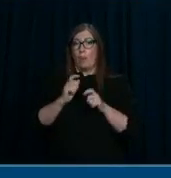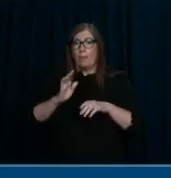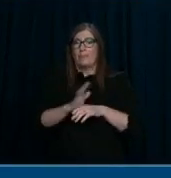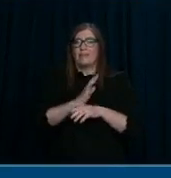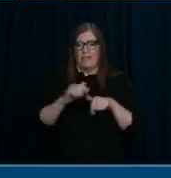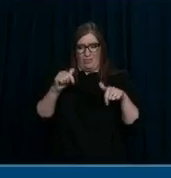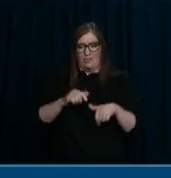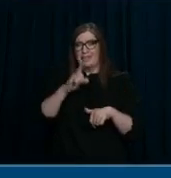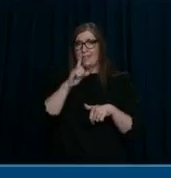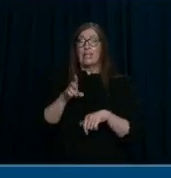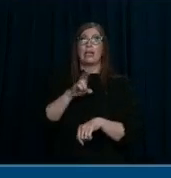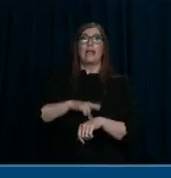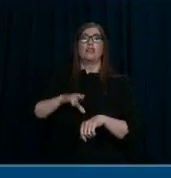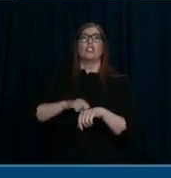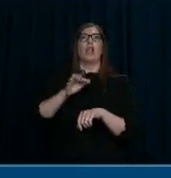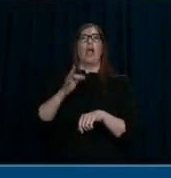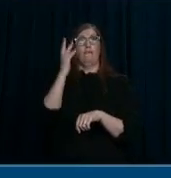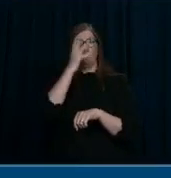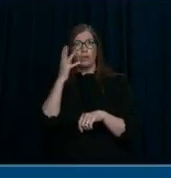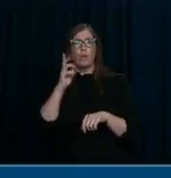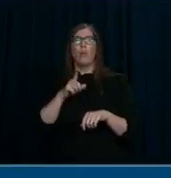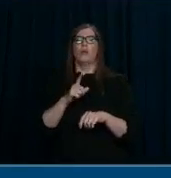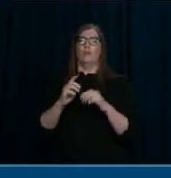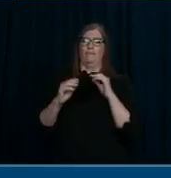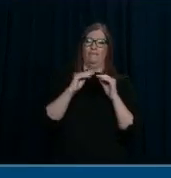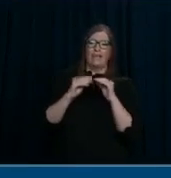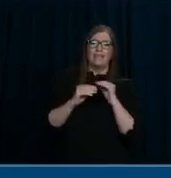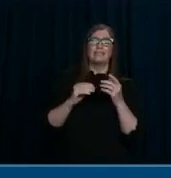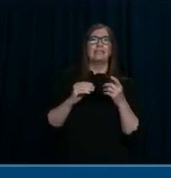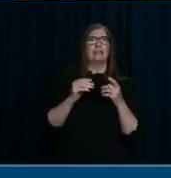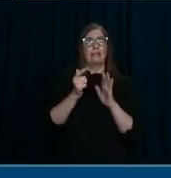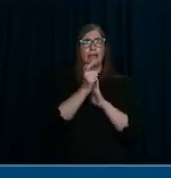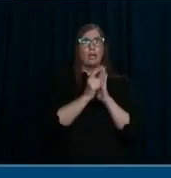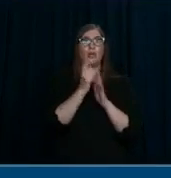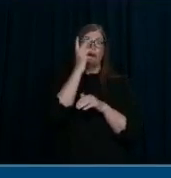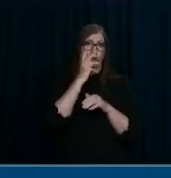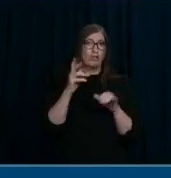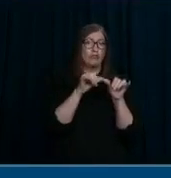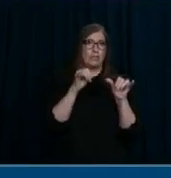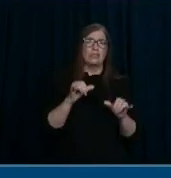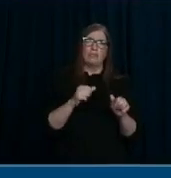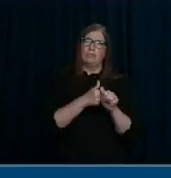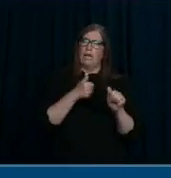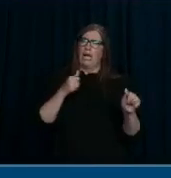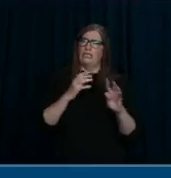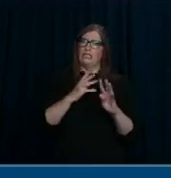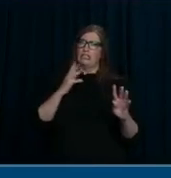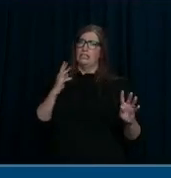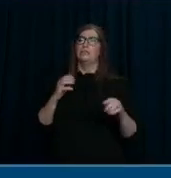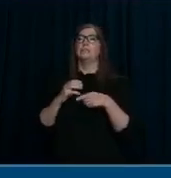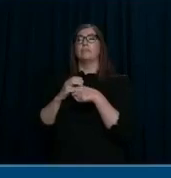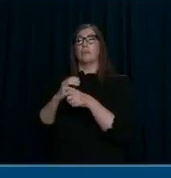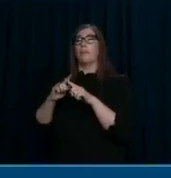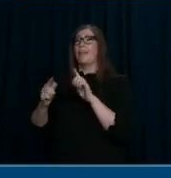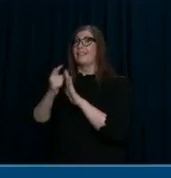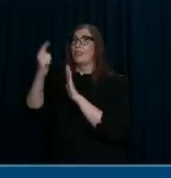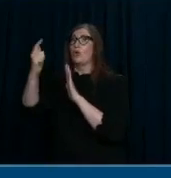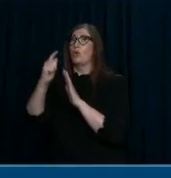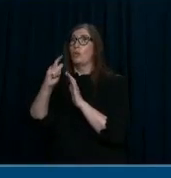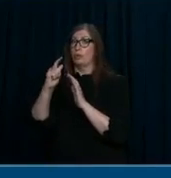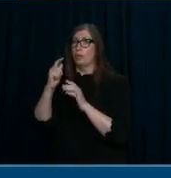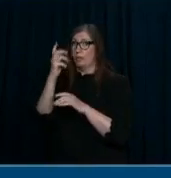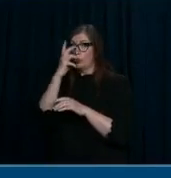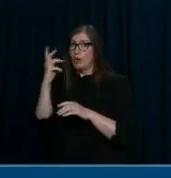immigrants, and we want to fix the legal immigration system because there is a backlog there. Now, when it comes to illegal immigration, we